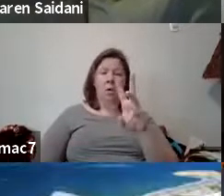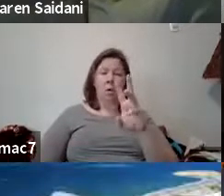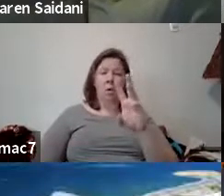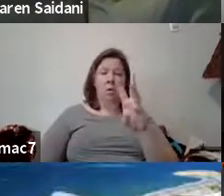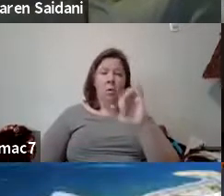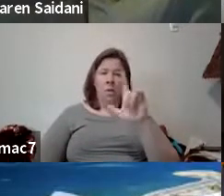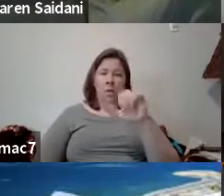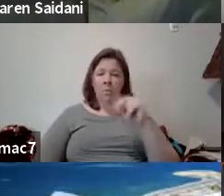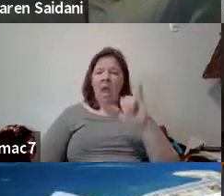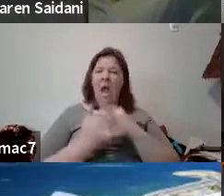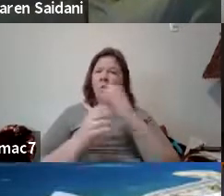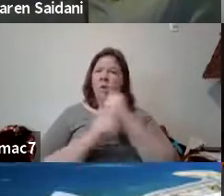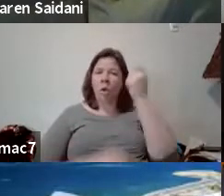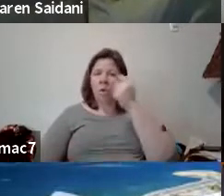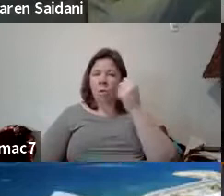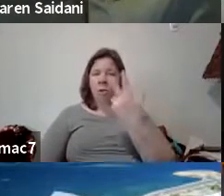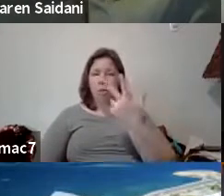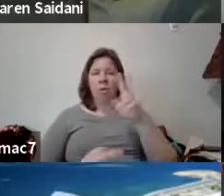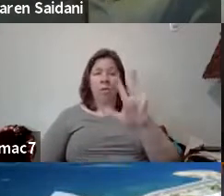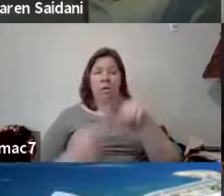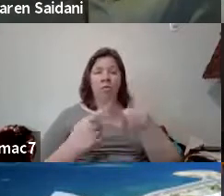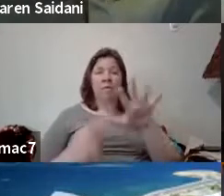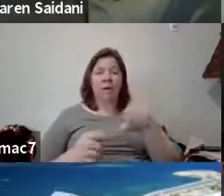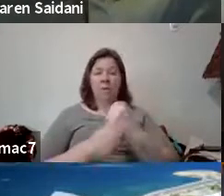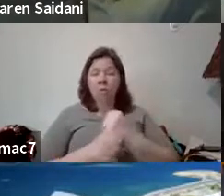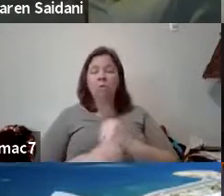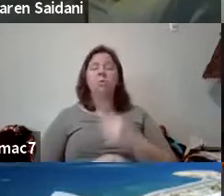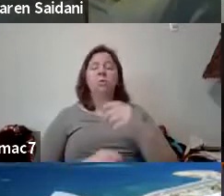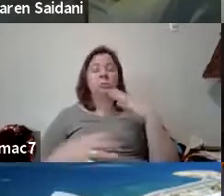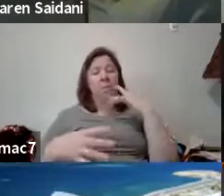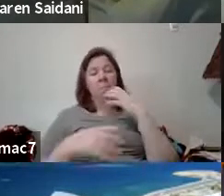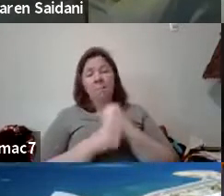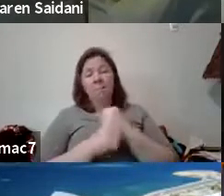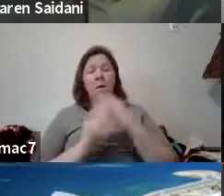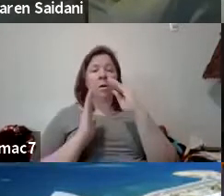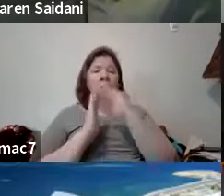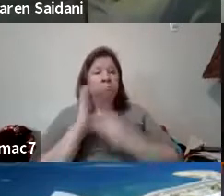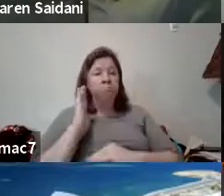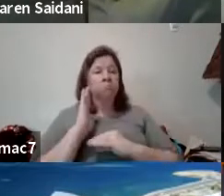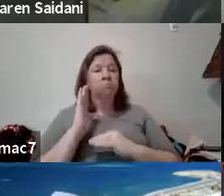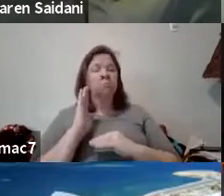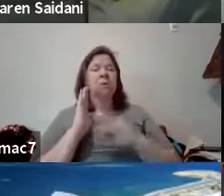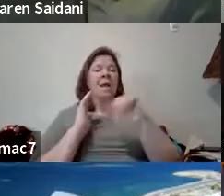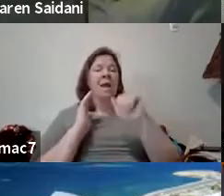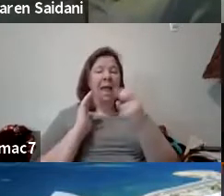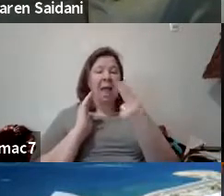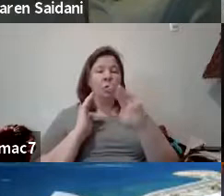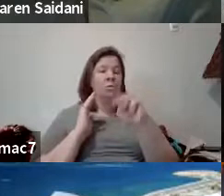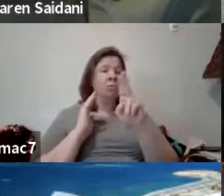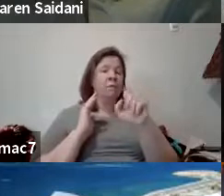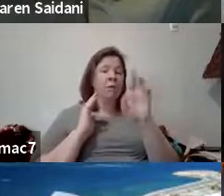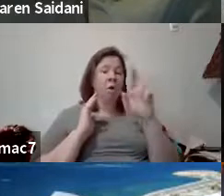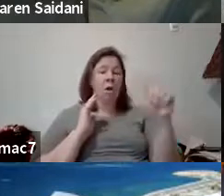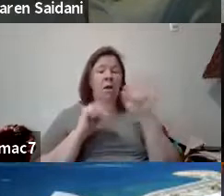3 to 5 years. And I put that in a nice long brief about ONPASSIVE, a little about Ash Mofare, and I just send that